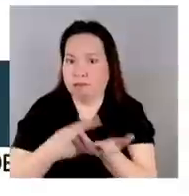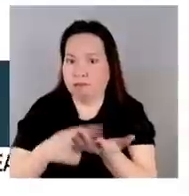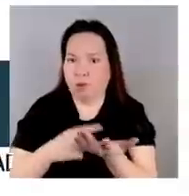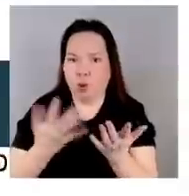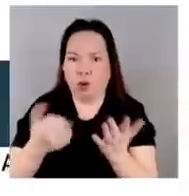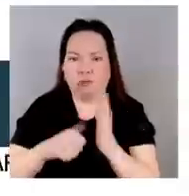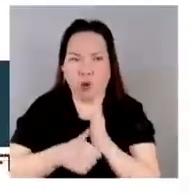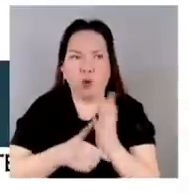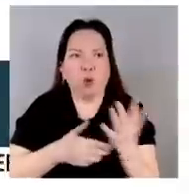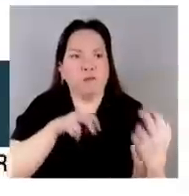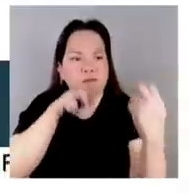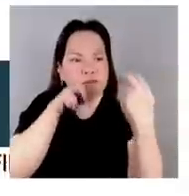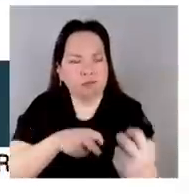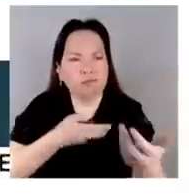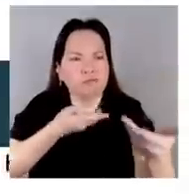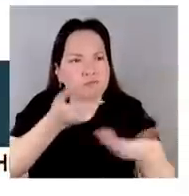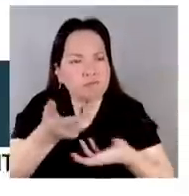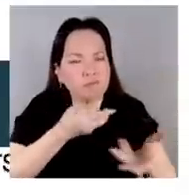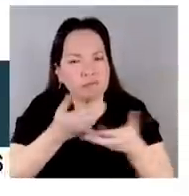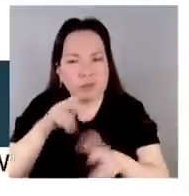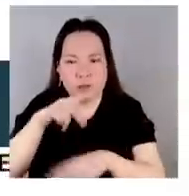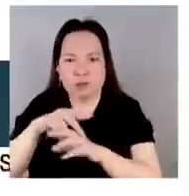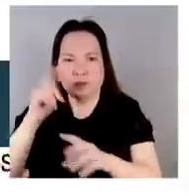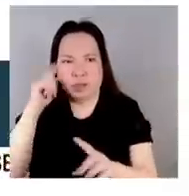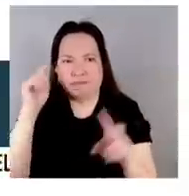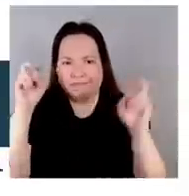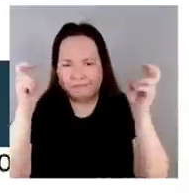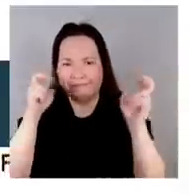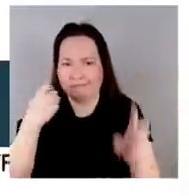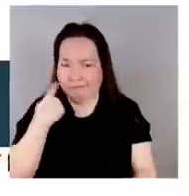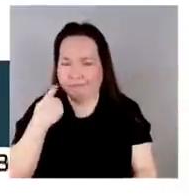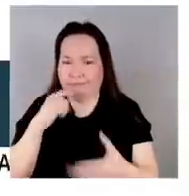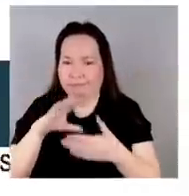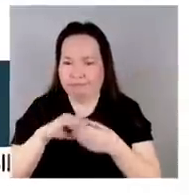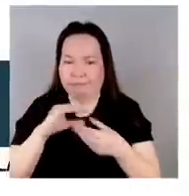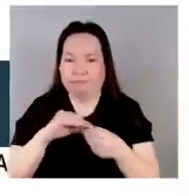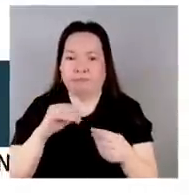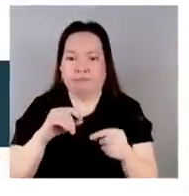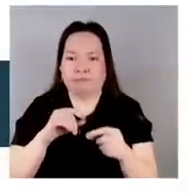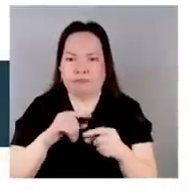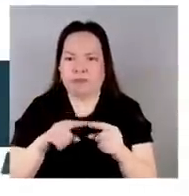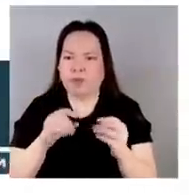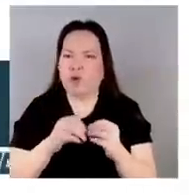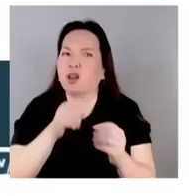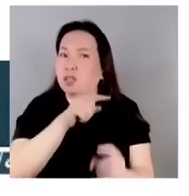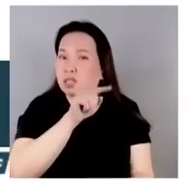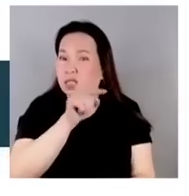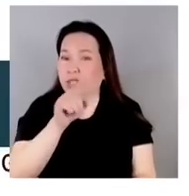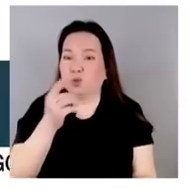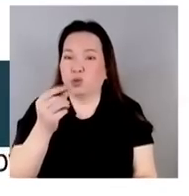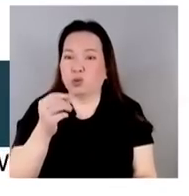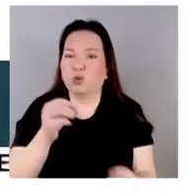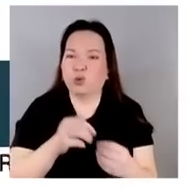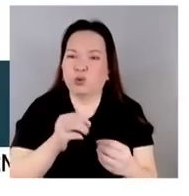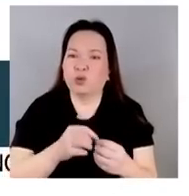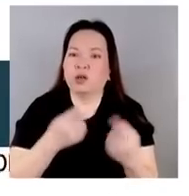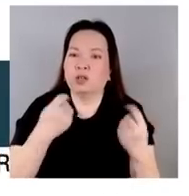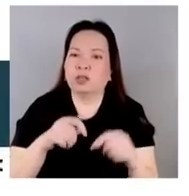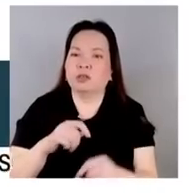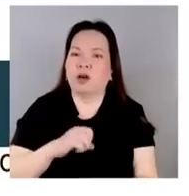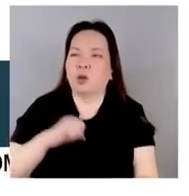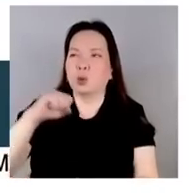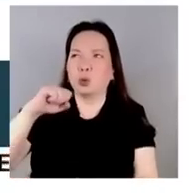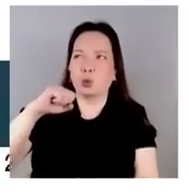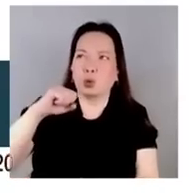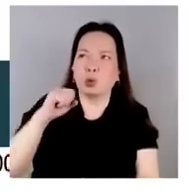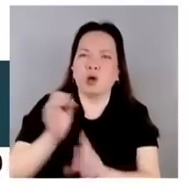have a dialogue with the Philippine government about these issues. And, you know, frankly, I think, you know, they're more engaged in, you know, trying to sort of say that they're